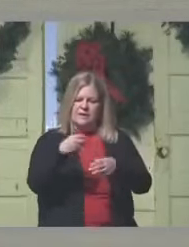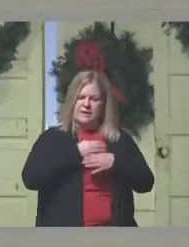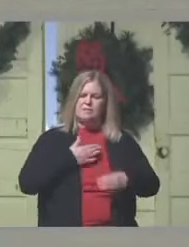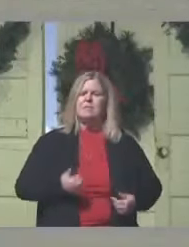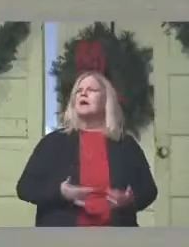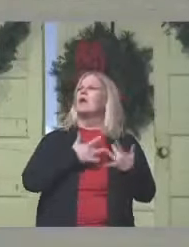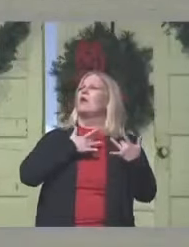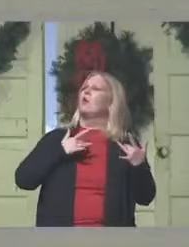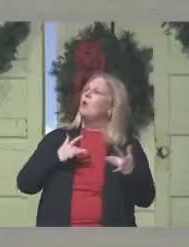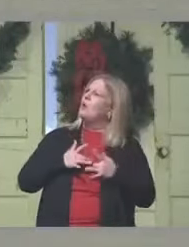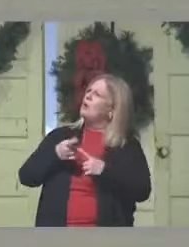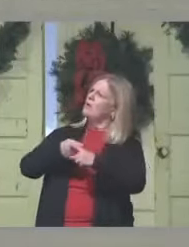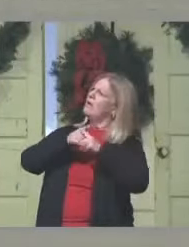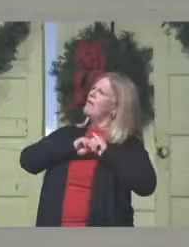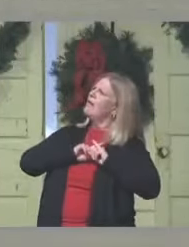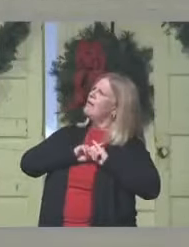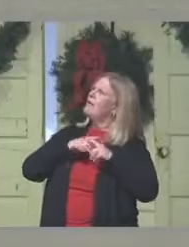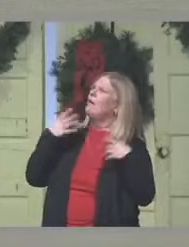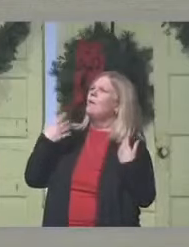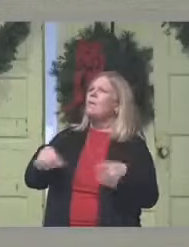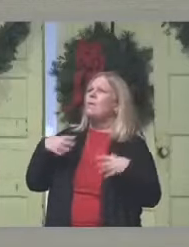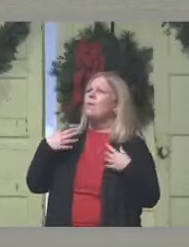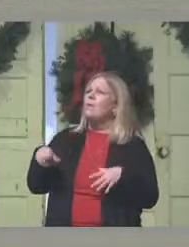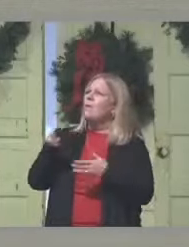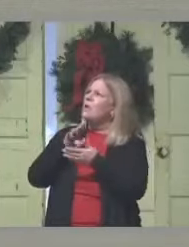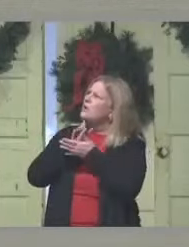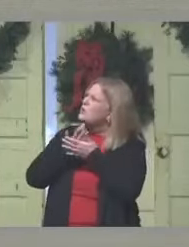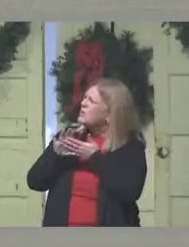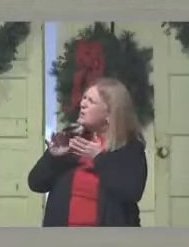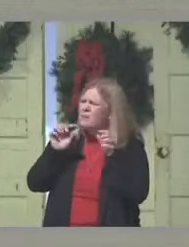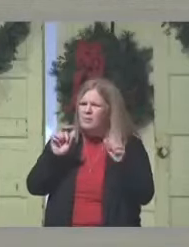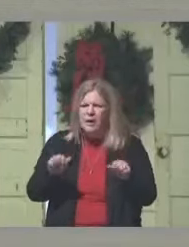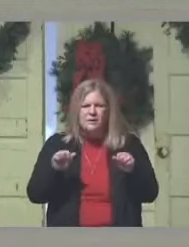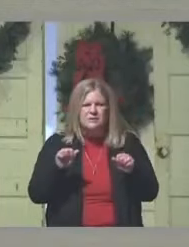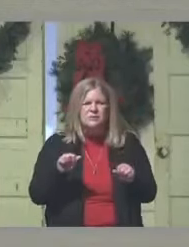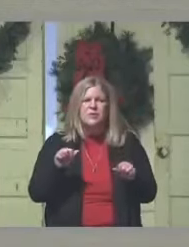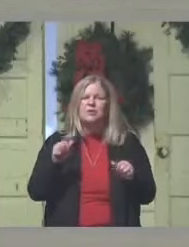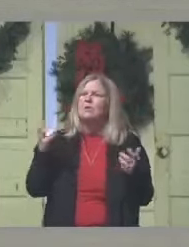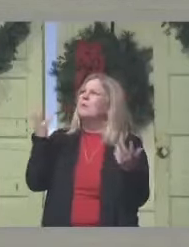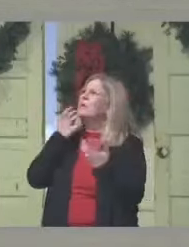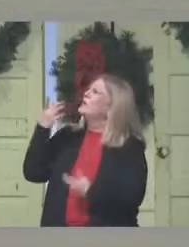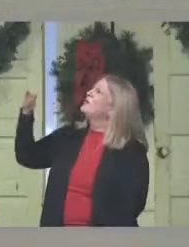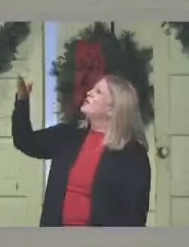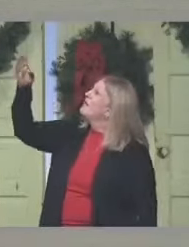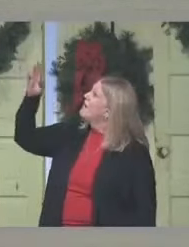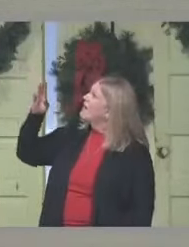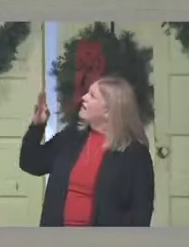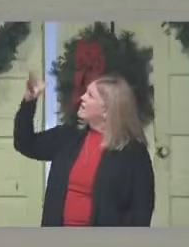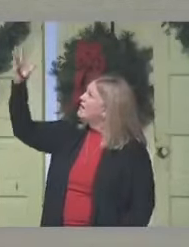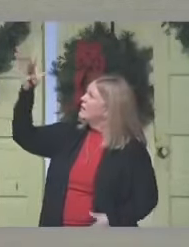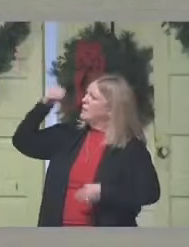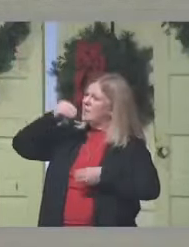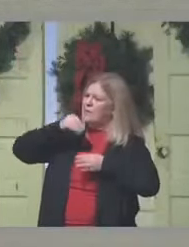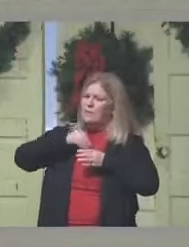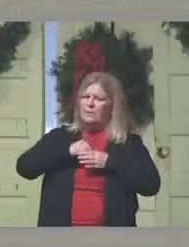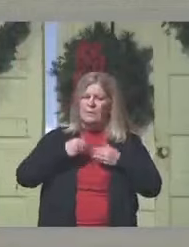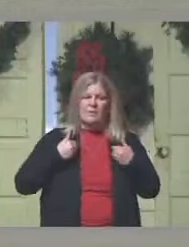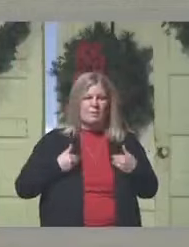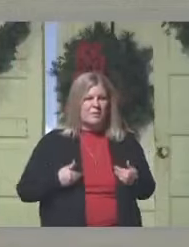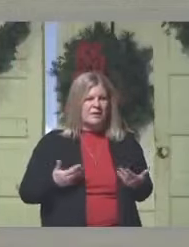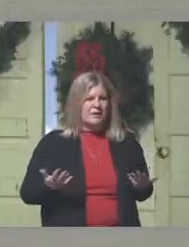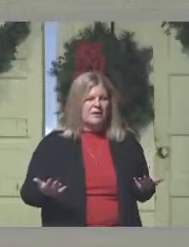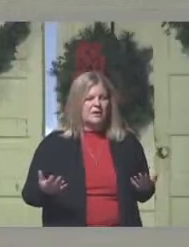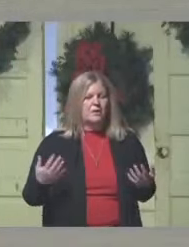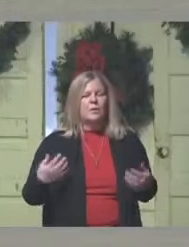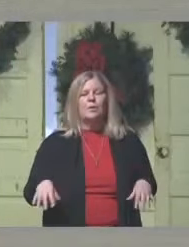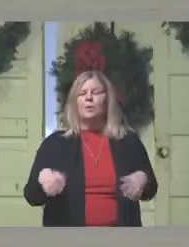gave. Divine humility, oh, can it be that you, oh God, wouldst live in me. Divine